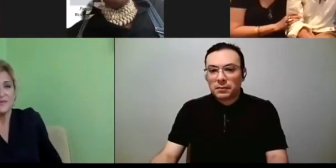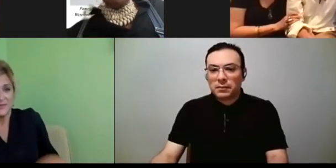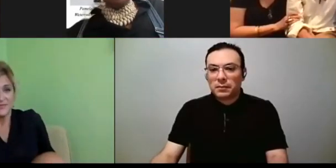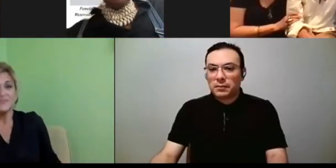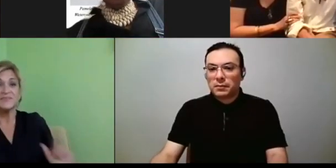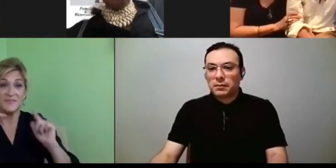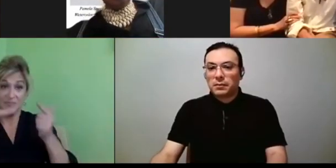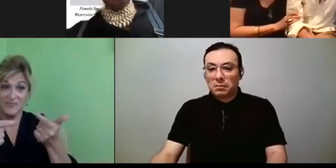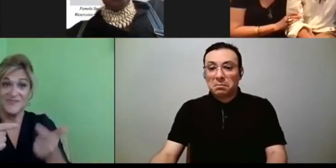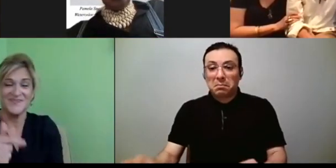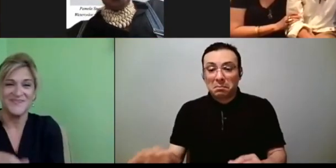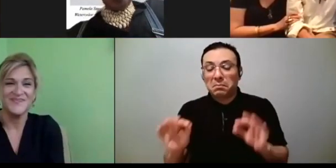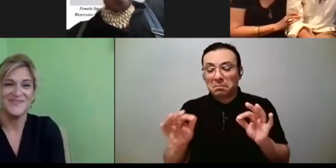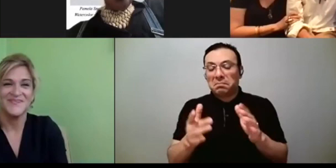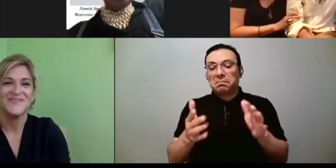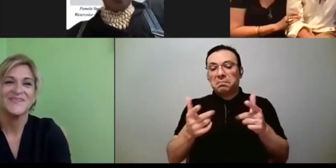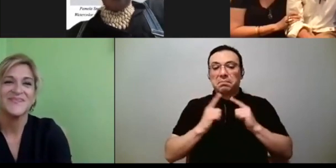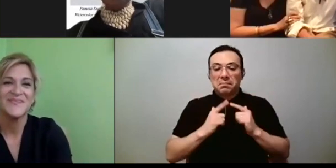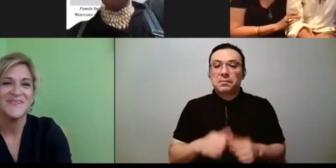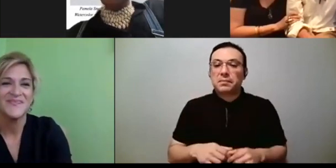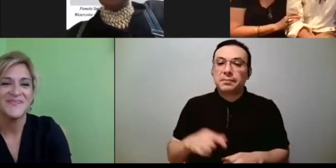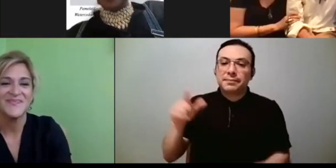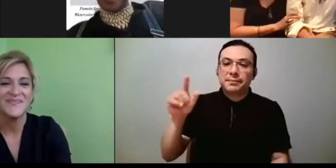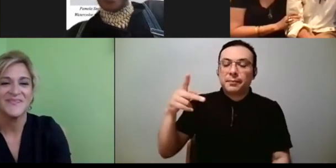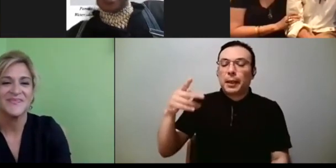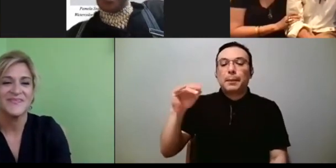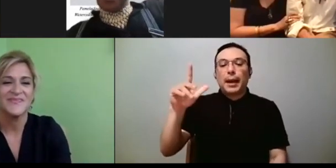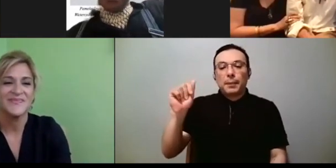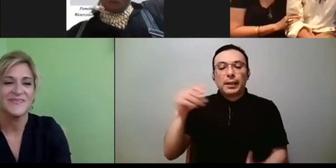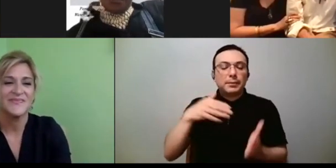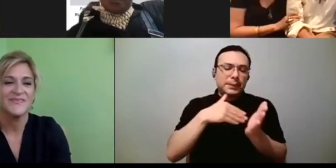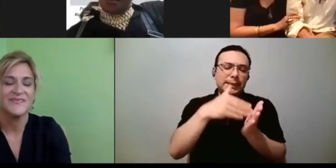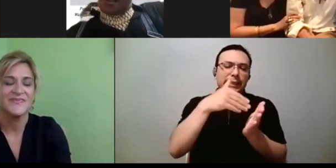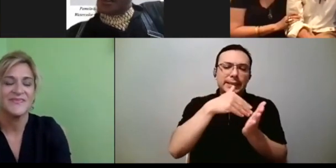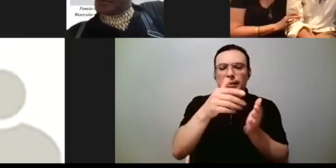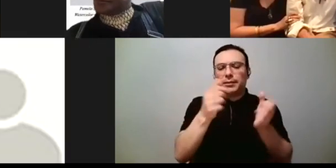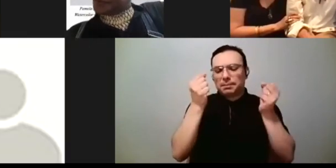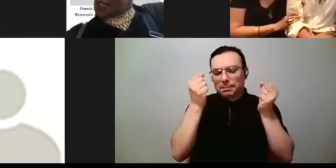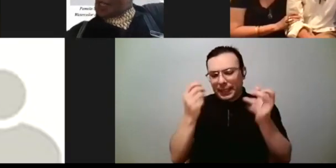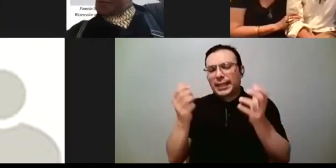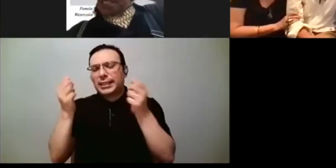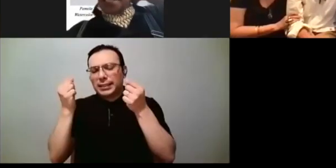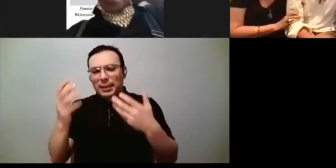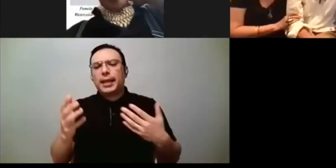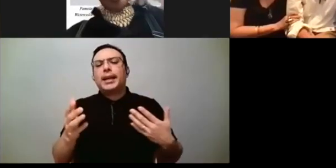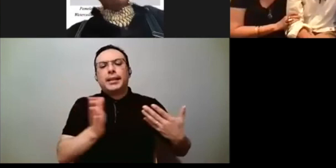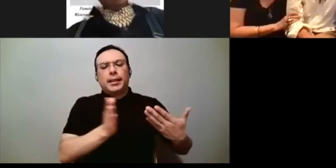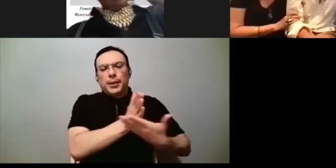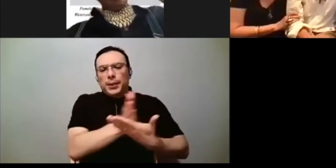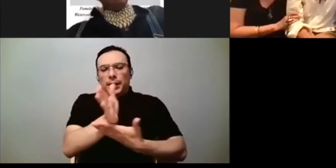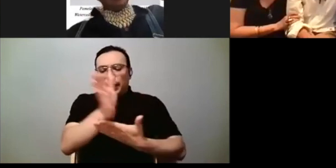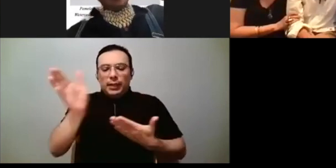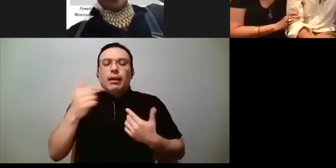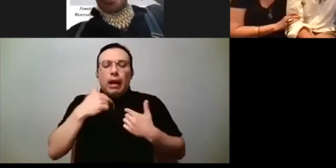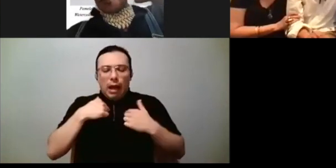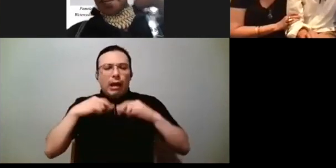done a lot of research too at cape coast castle and donna and um being in south africa